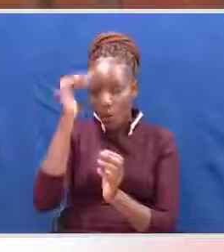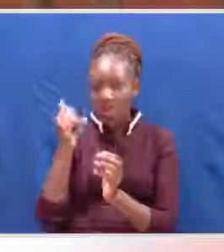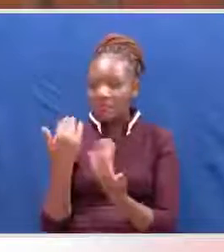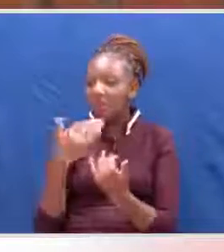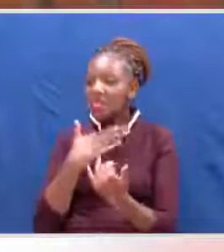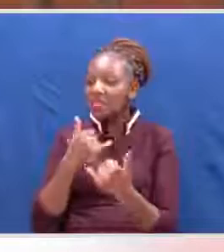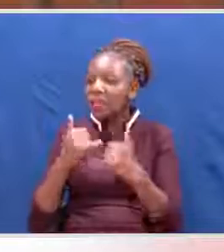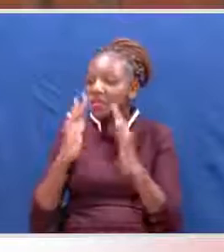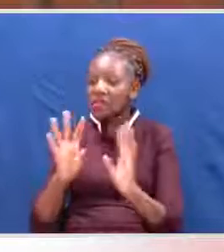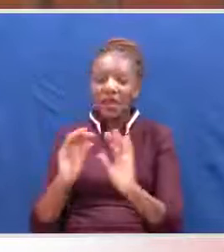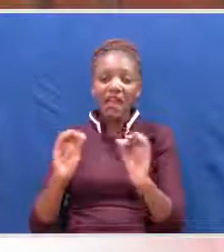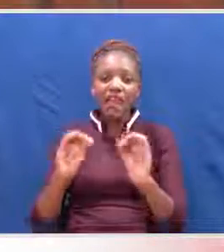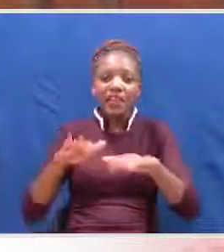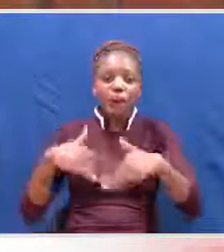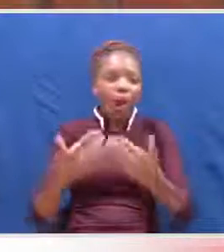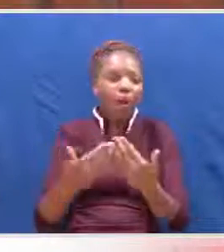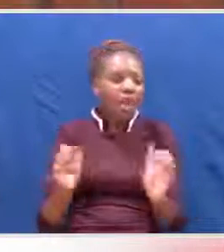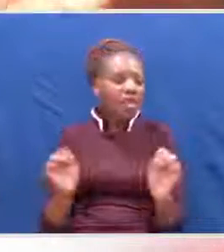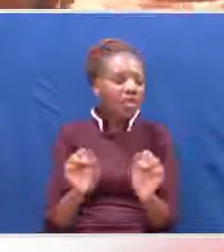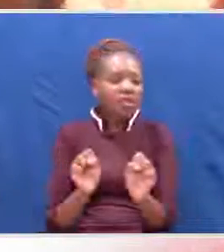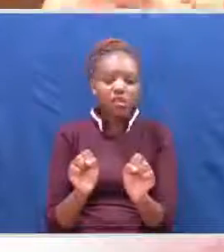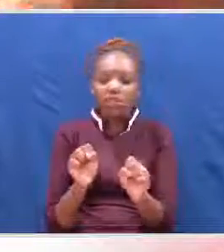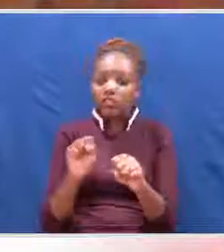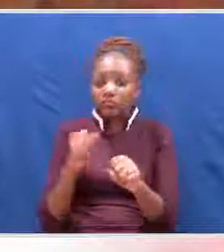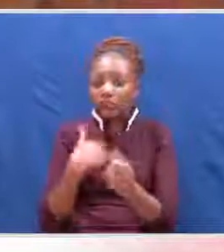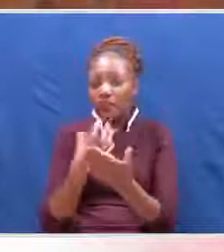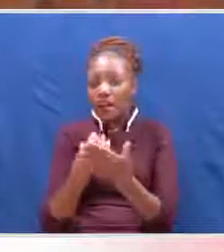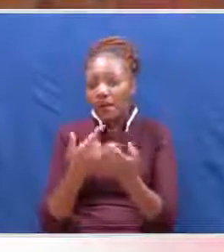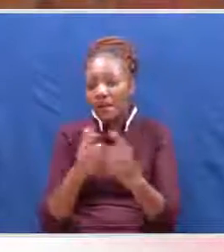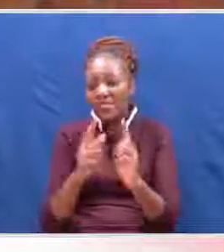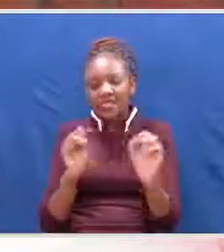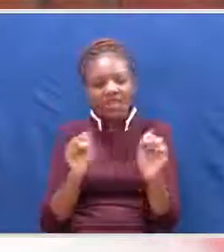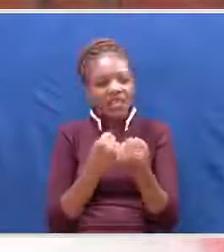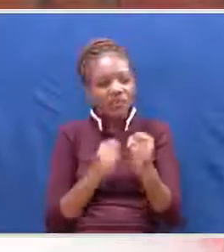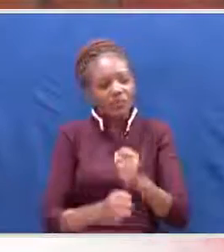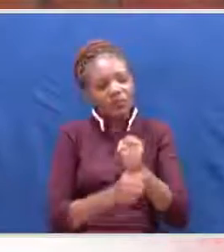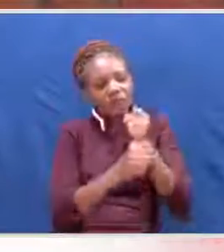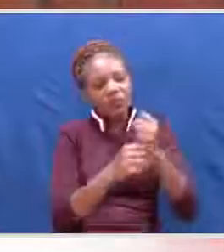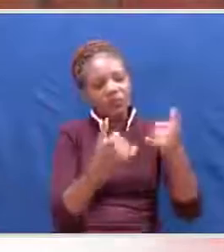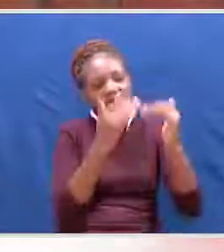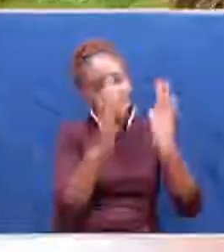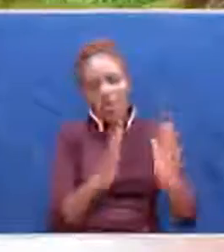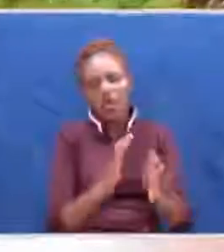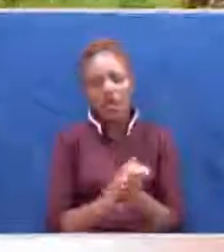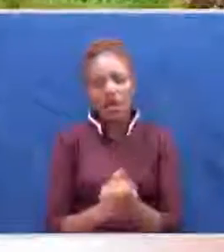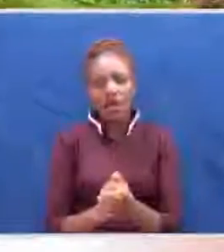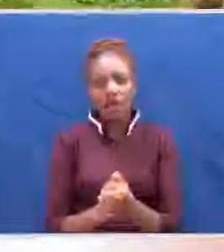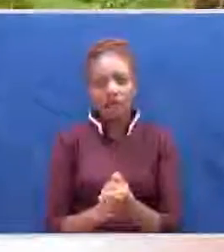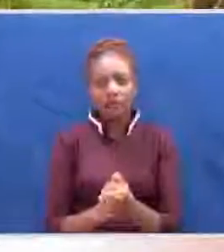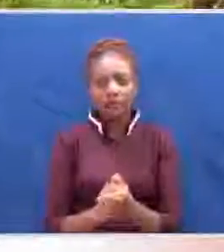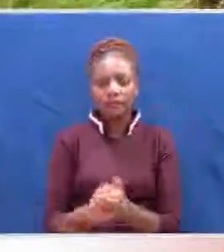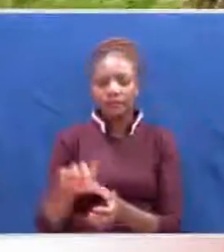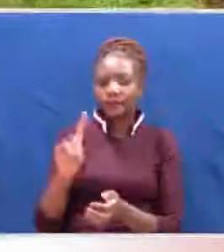player, or they just cannot afford. They can afford, but they don't want to afford to spend money on treating the player.